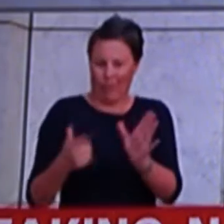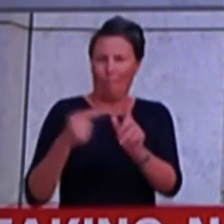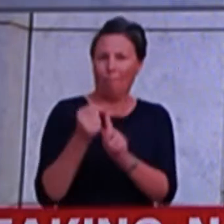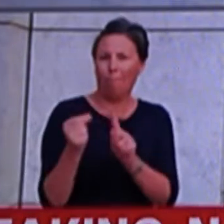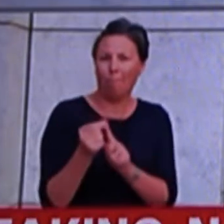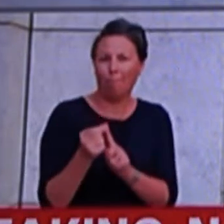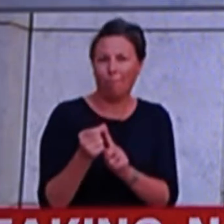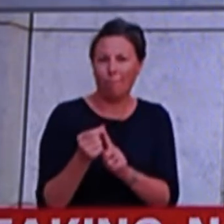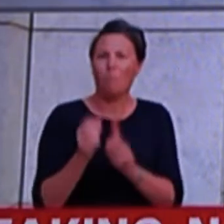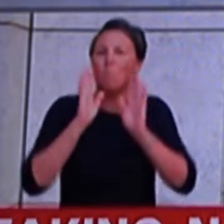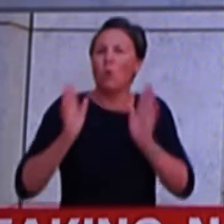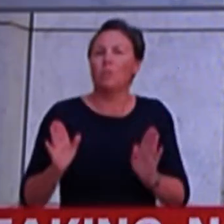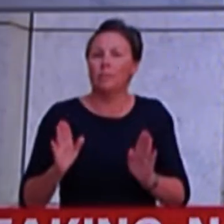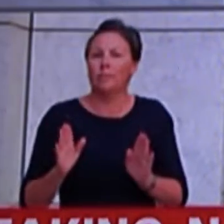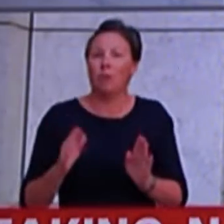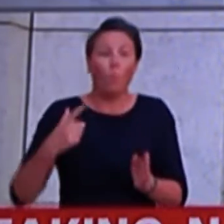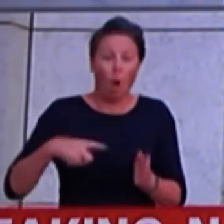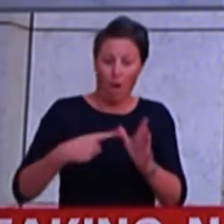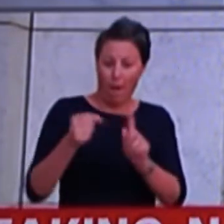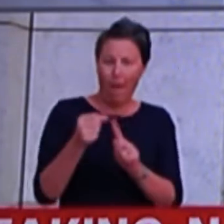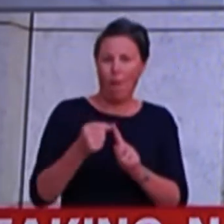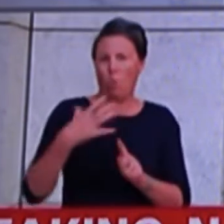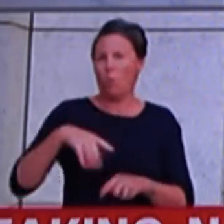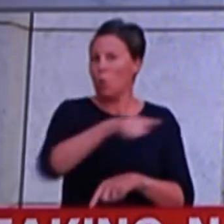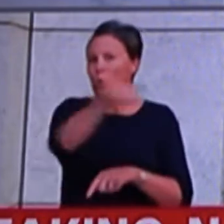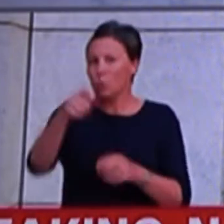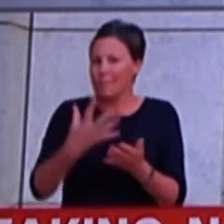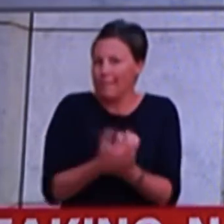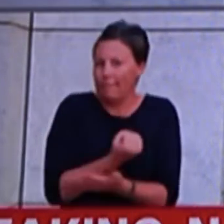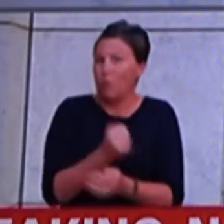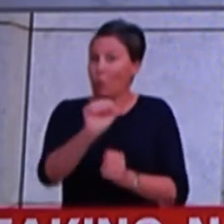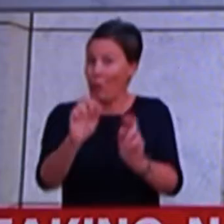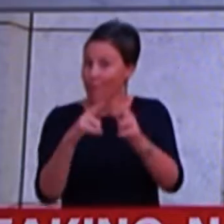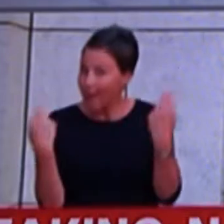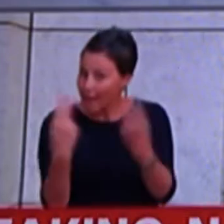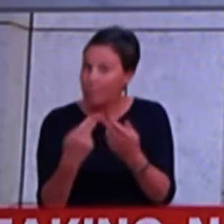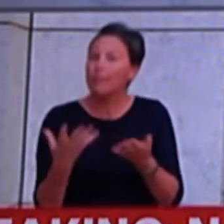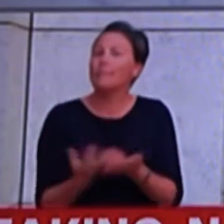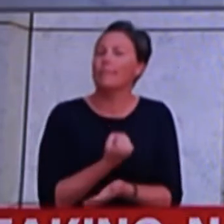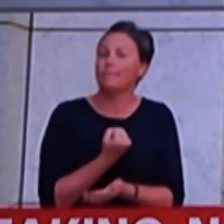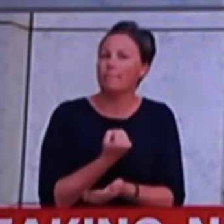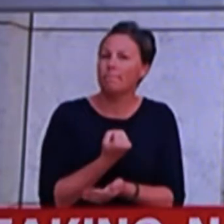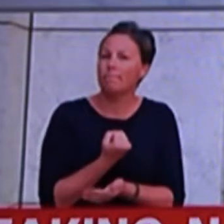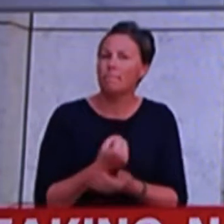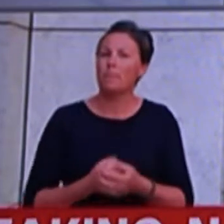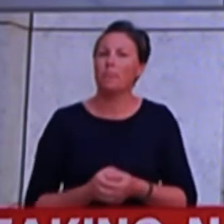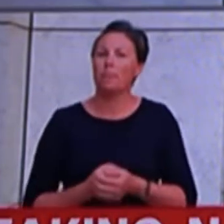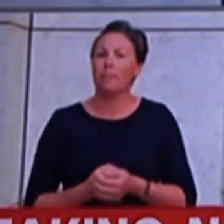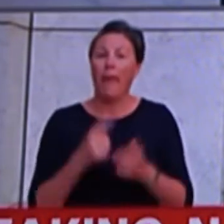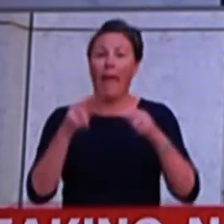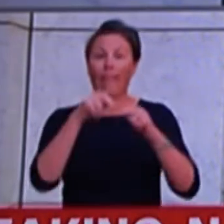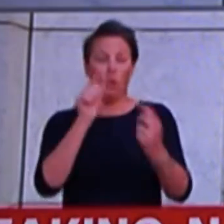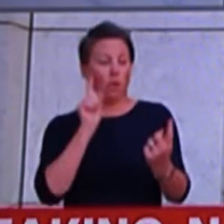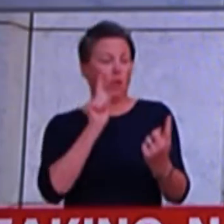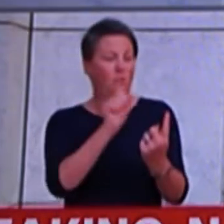will keep people safe. It'll keep them and their families safe. It will keep others they are coming in contact with